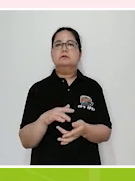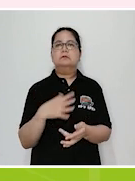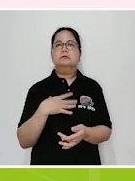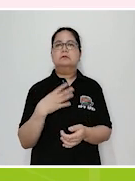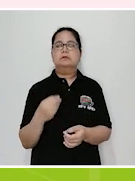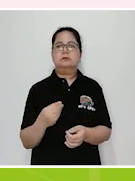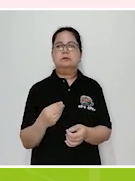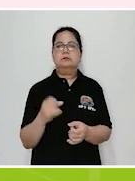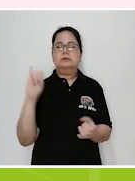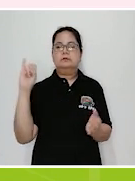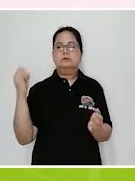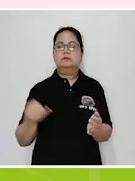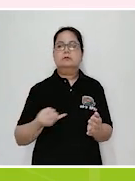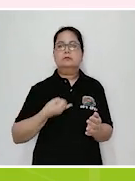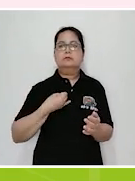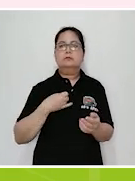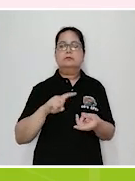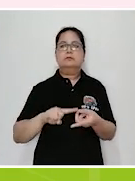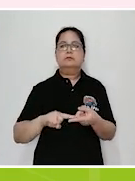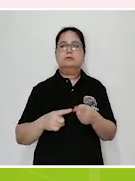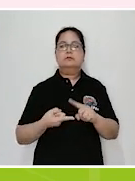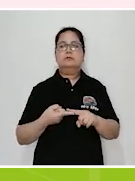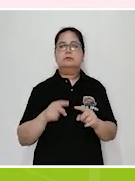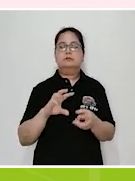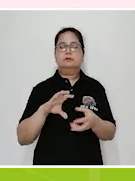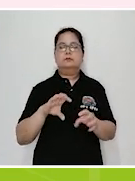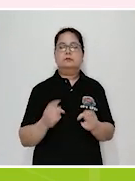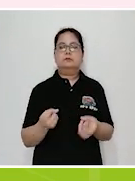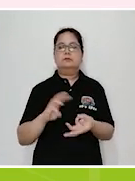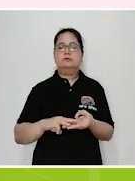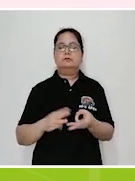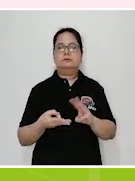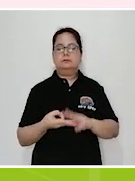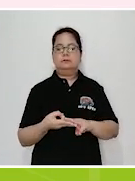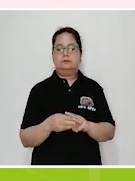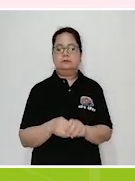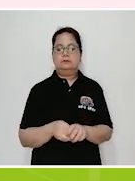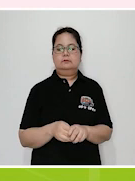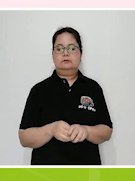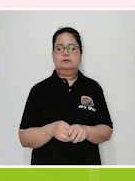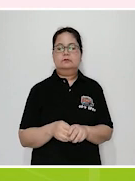wish. Invite as many friends and classmates.